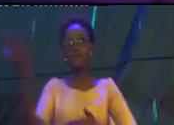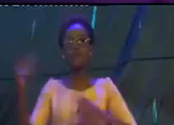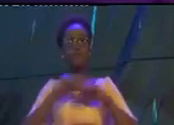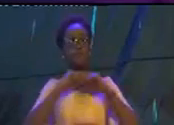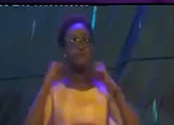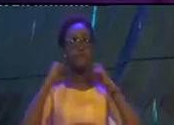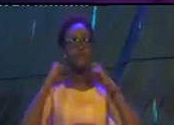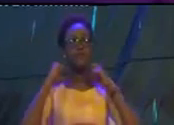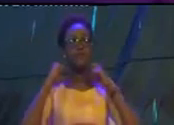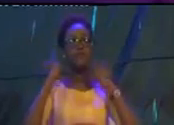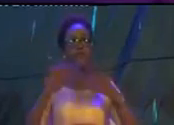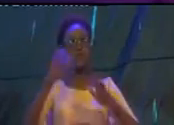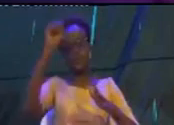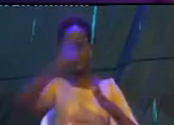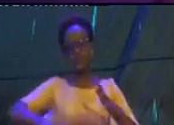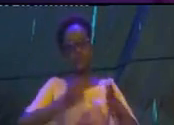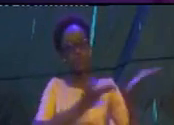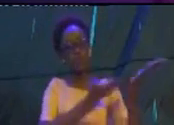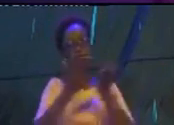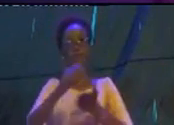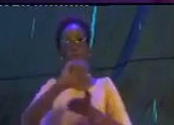pastors help me